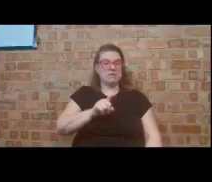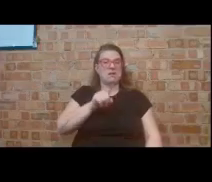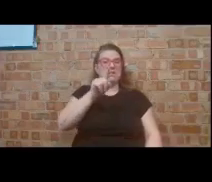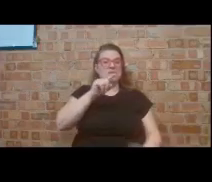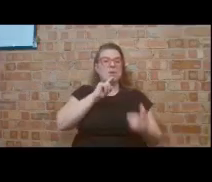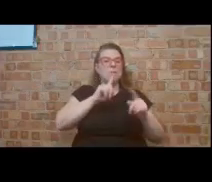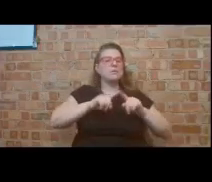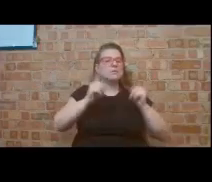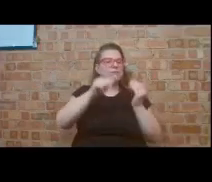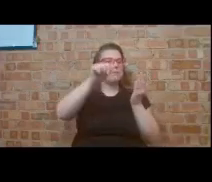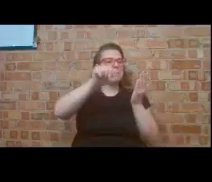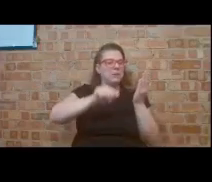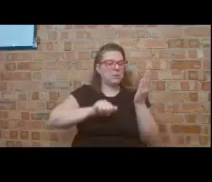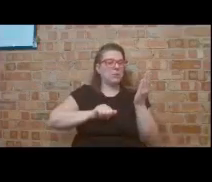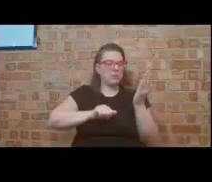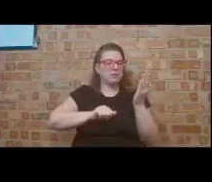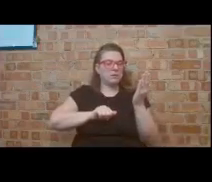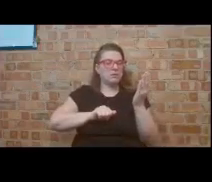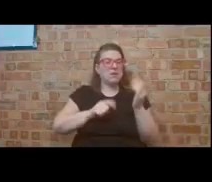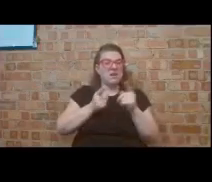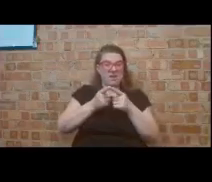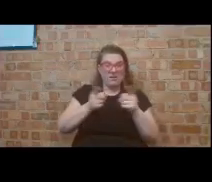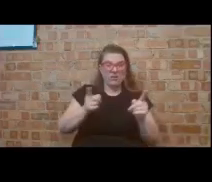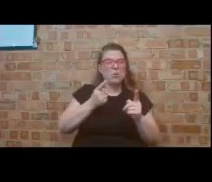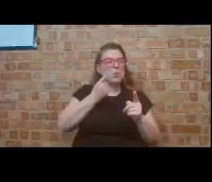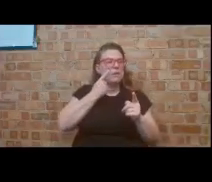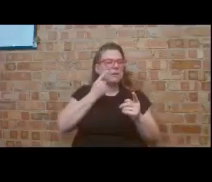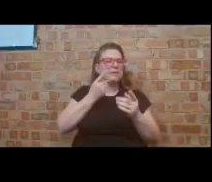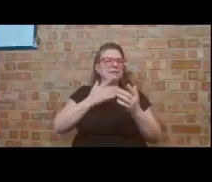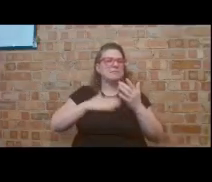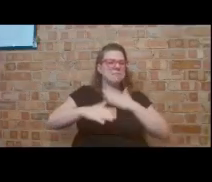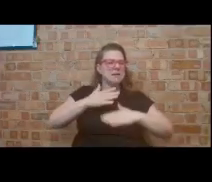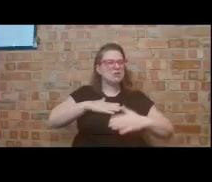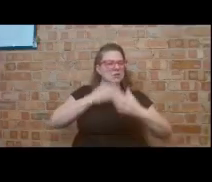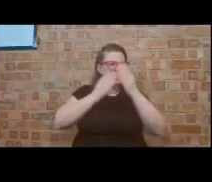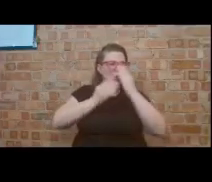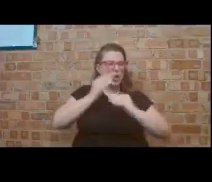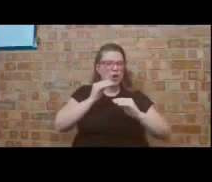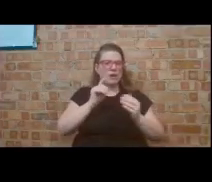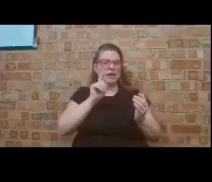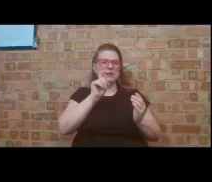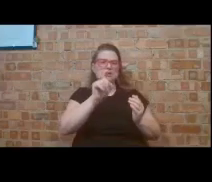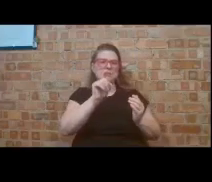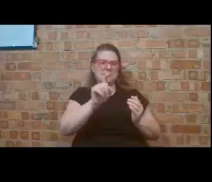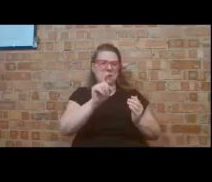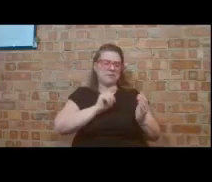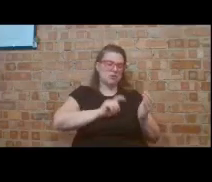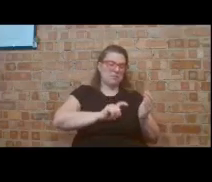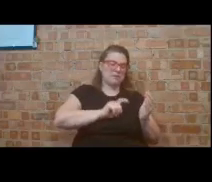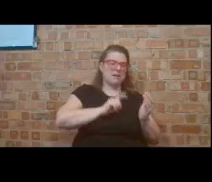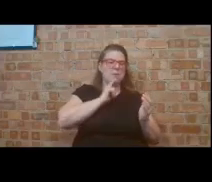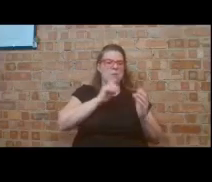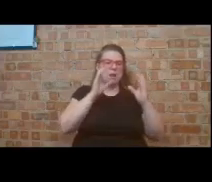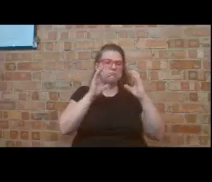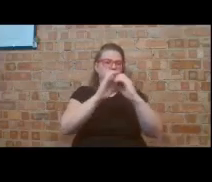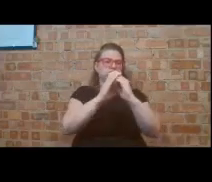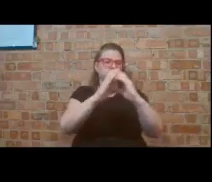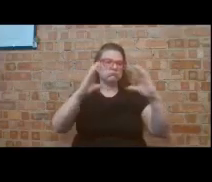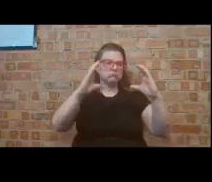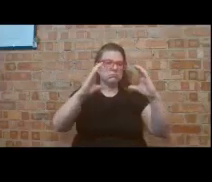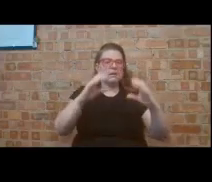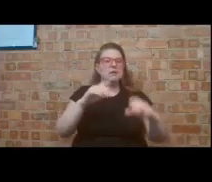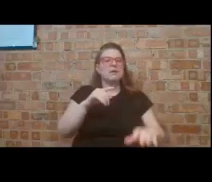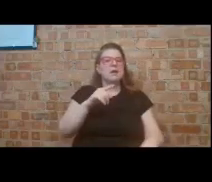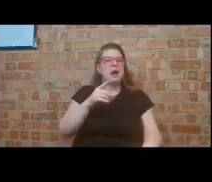you're playing along at home, if you tap on turn the zoom controller on to show controller. Now it's just the same as